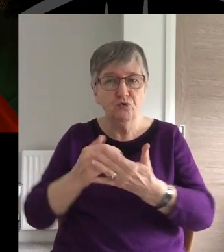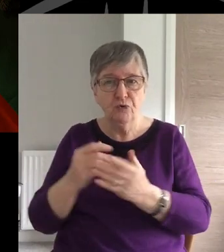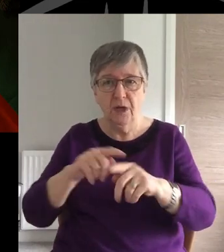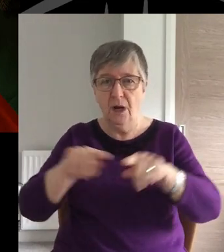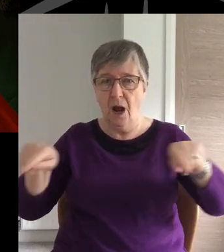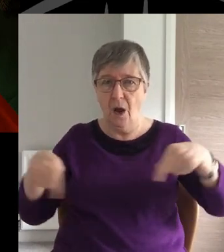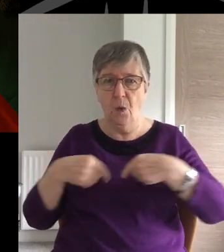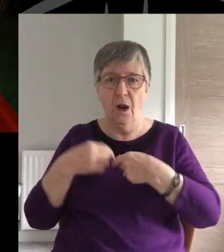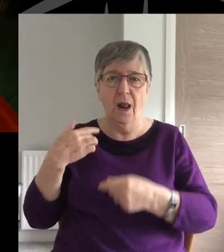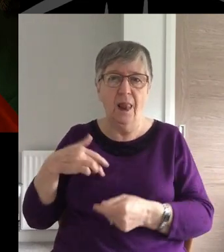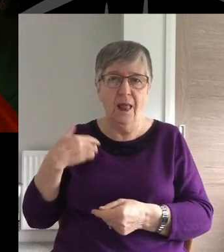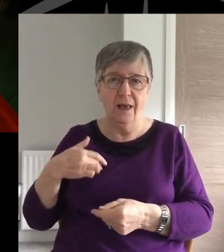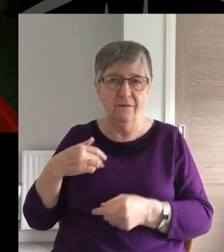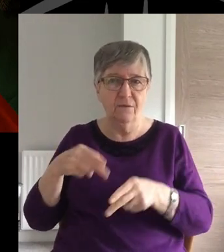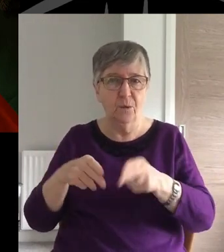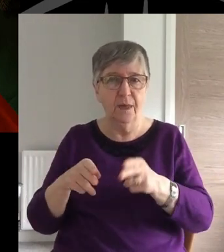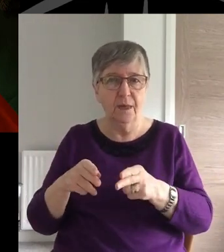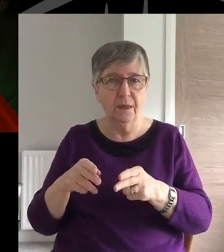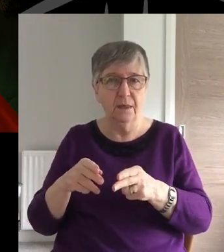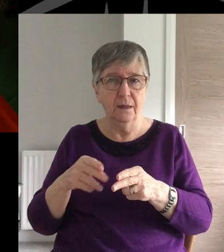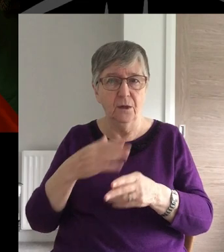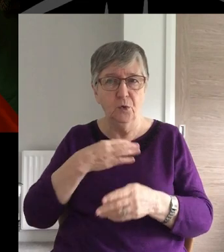our humanity.